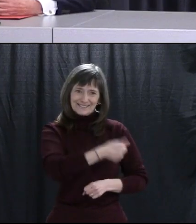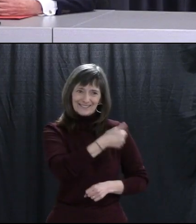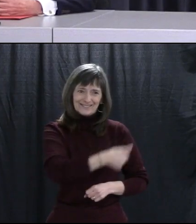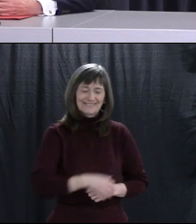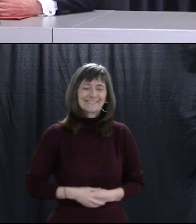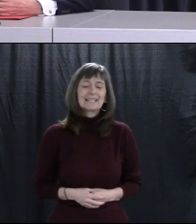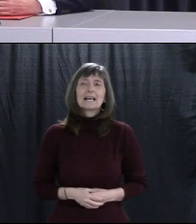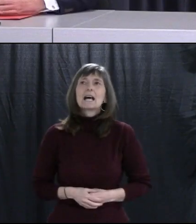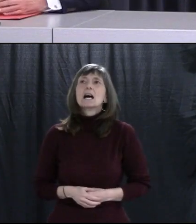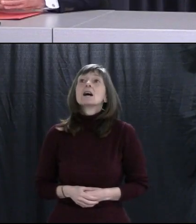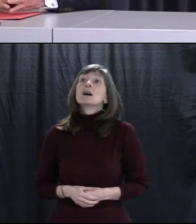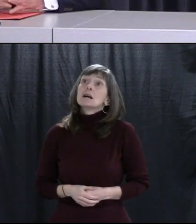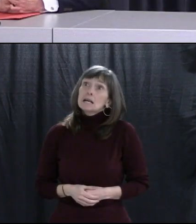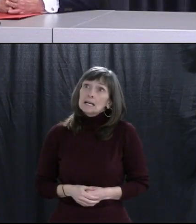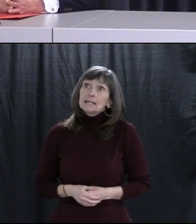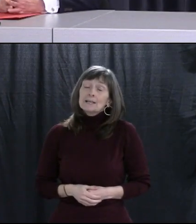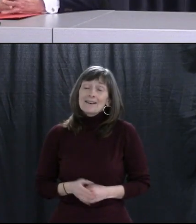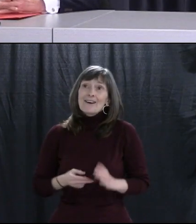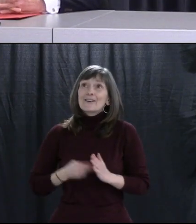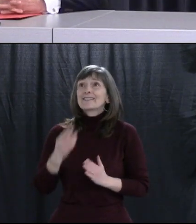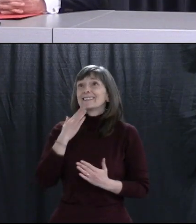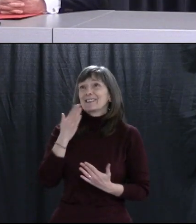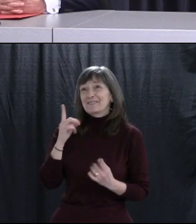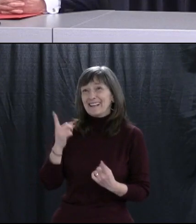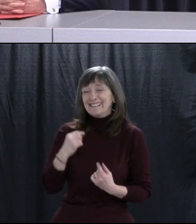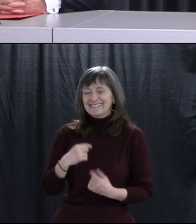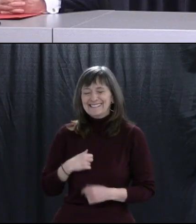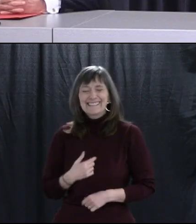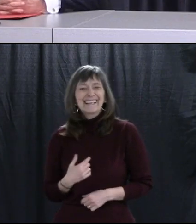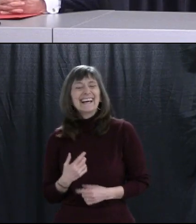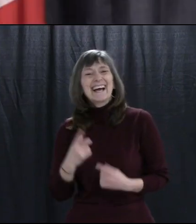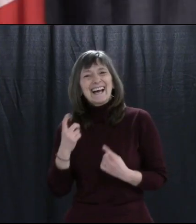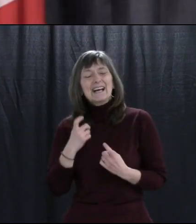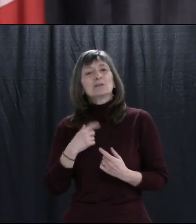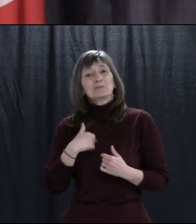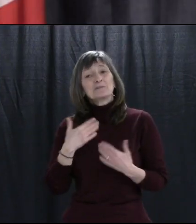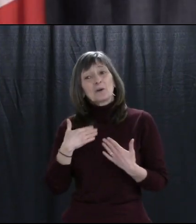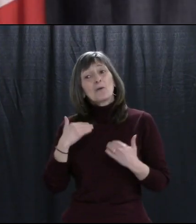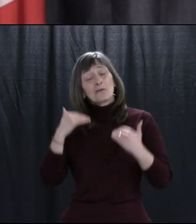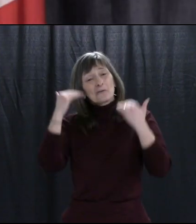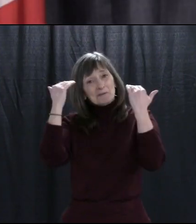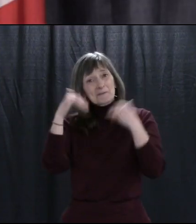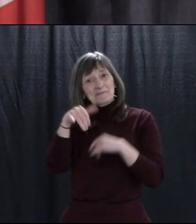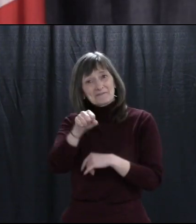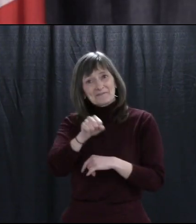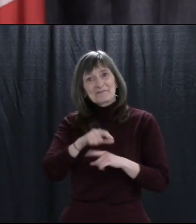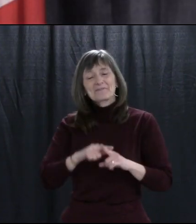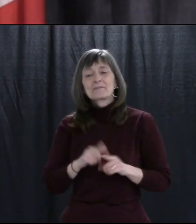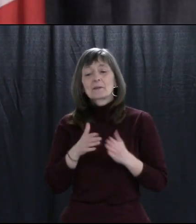Well, it's been a bit overwhelming. Thank you for asking. Our public health staff has been